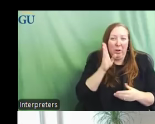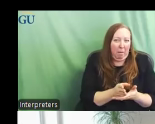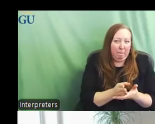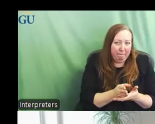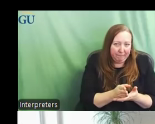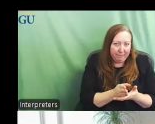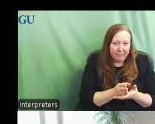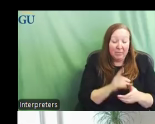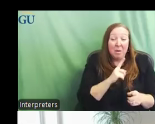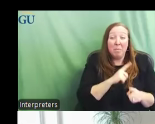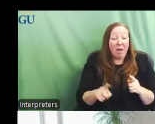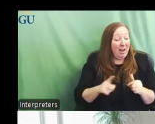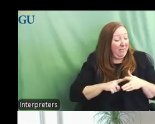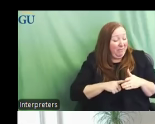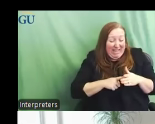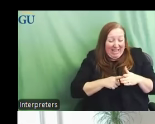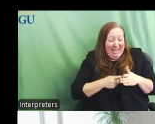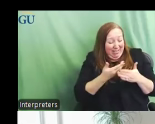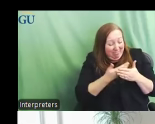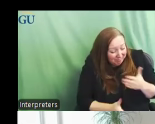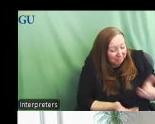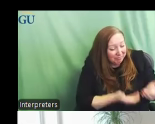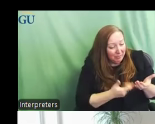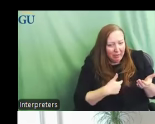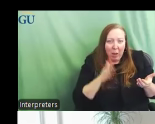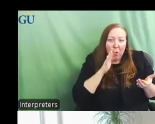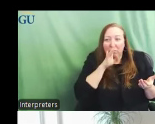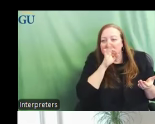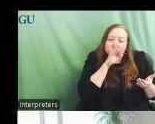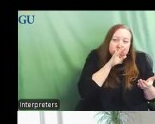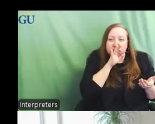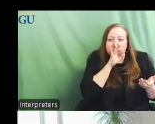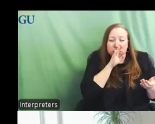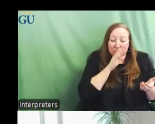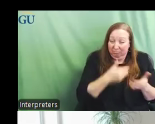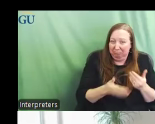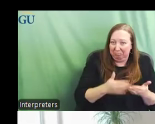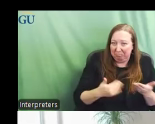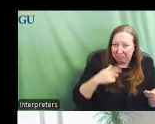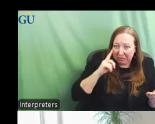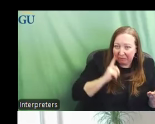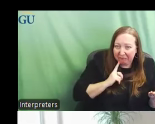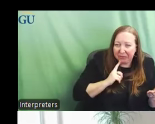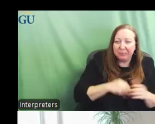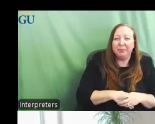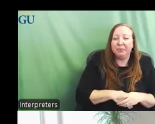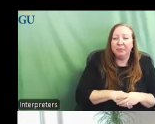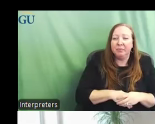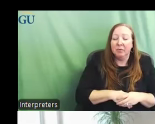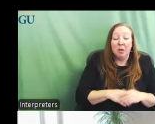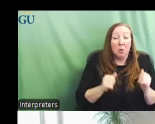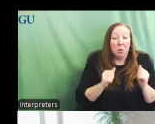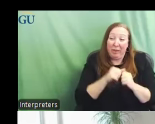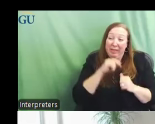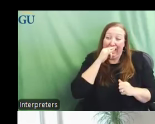suggest there's a hearing loss. With kids who have access to some of those lower frequency sounds, we may see the